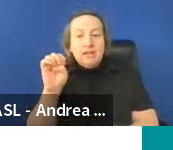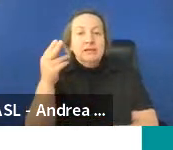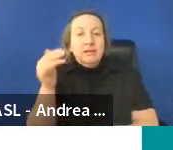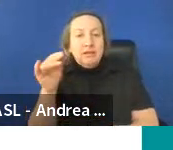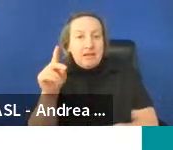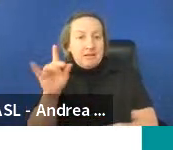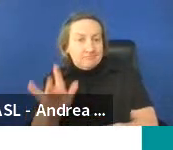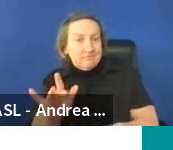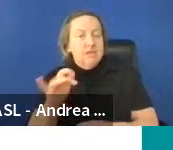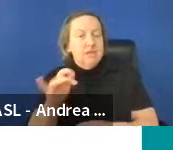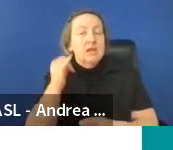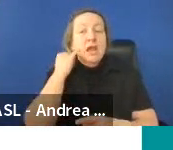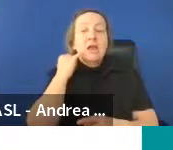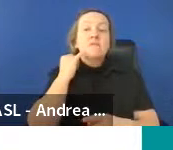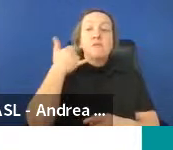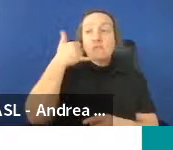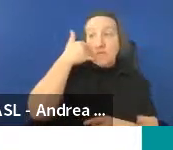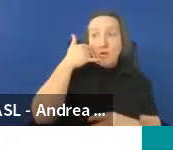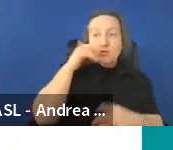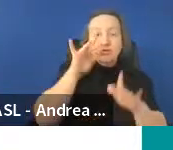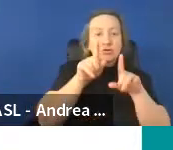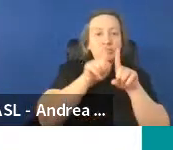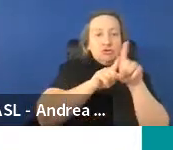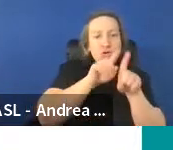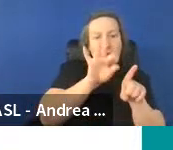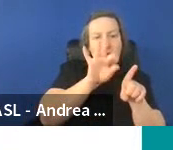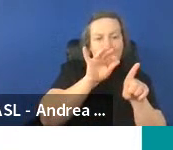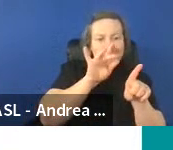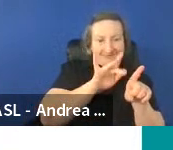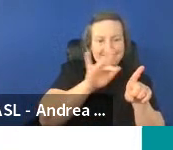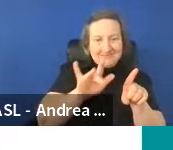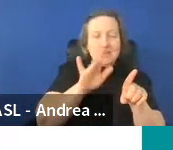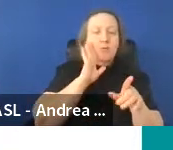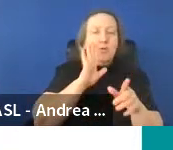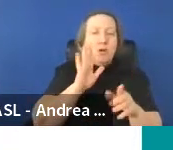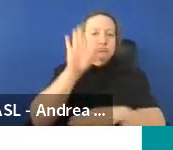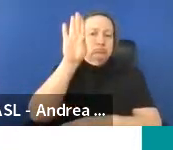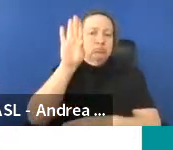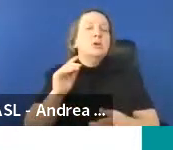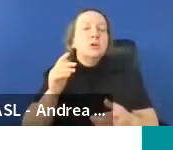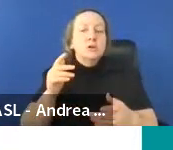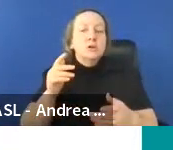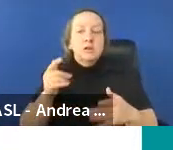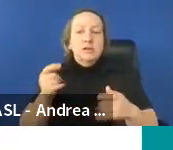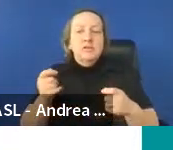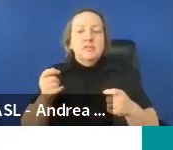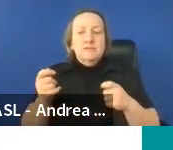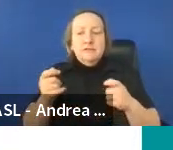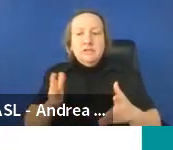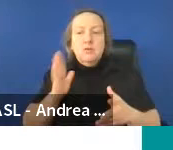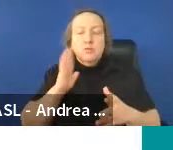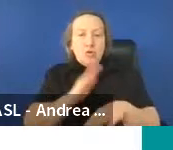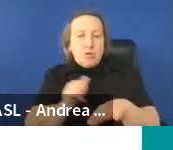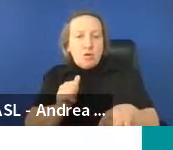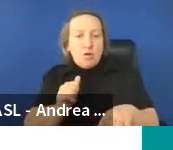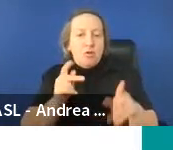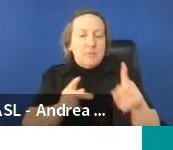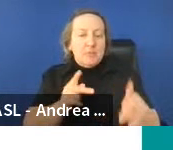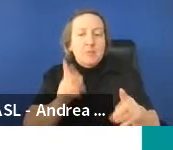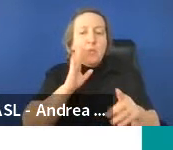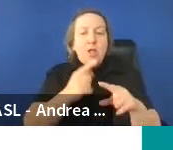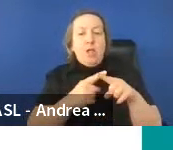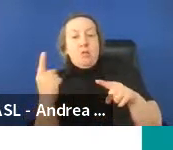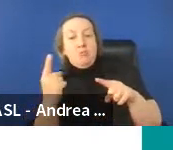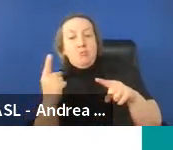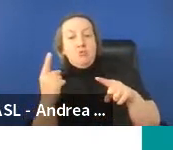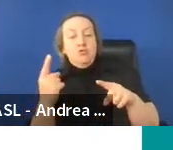press *9 to raise your hand. The facilitator will call on participants. You will receive an unmute request. Please accept it.